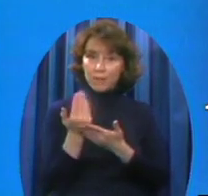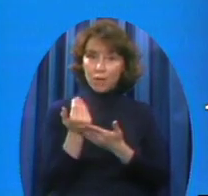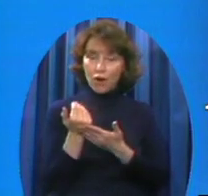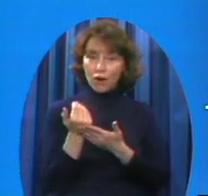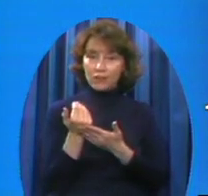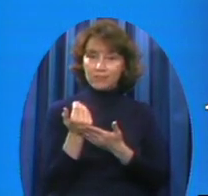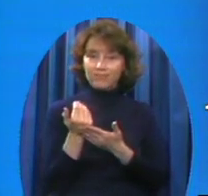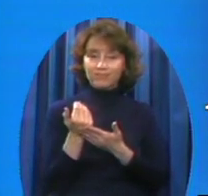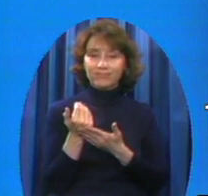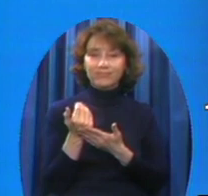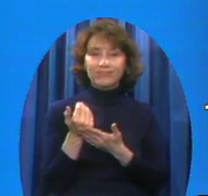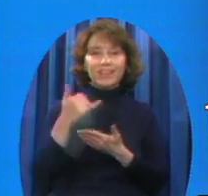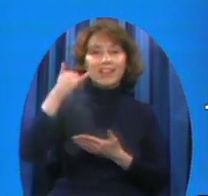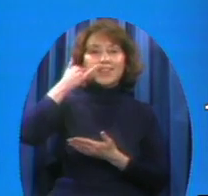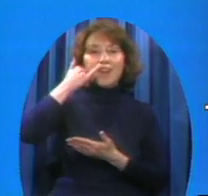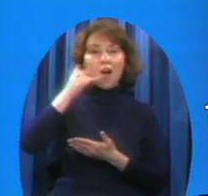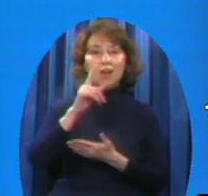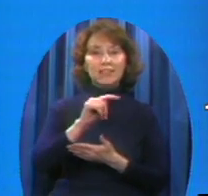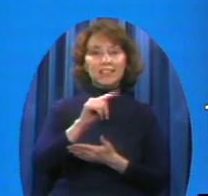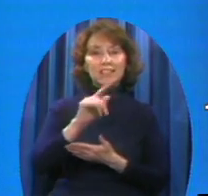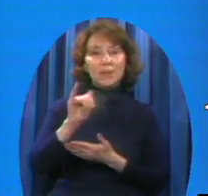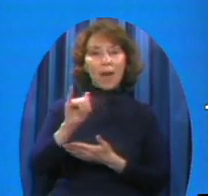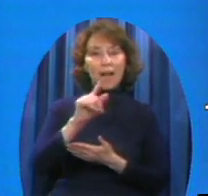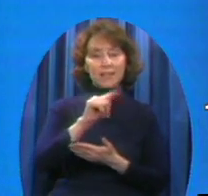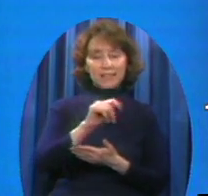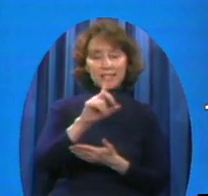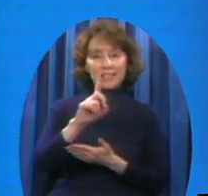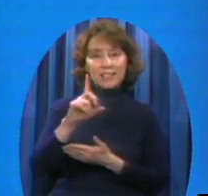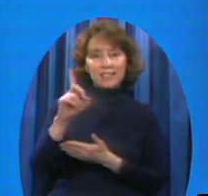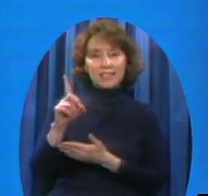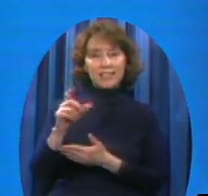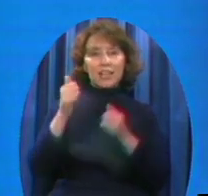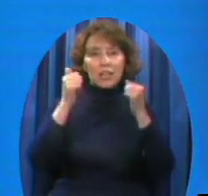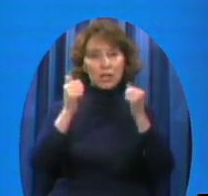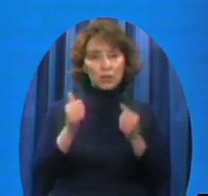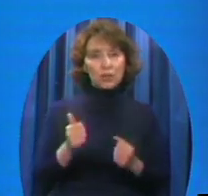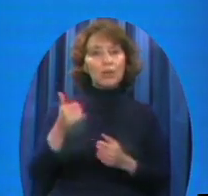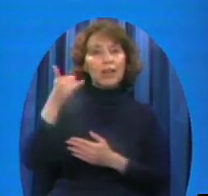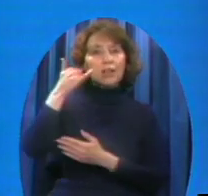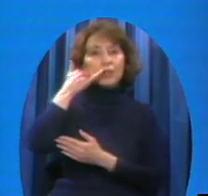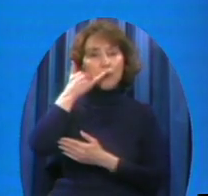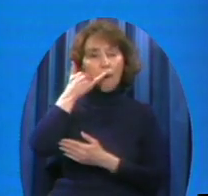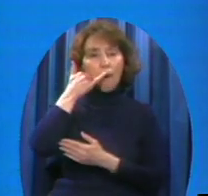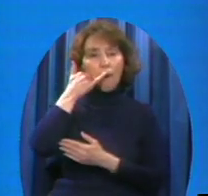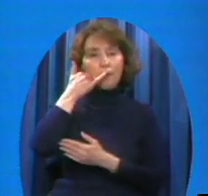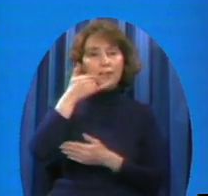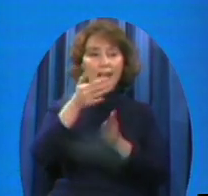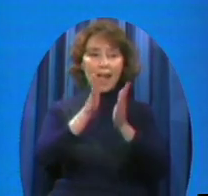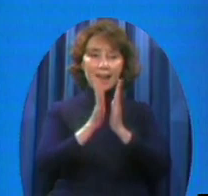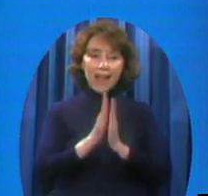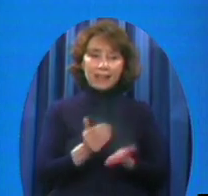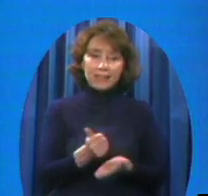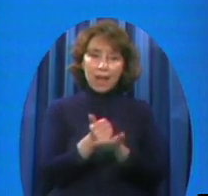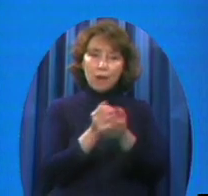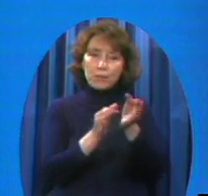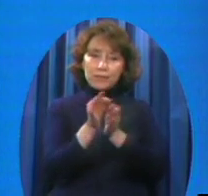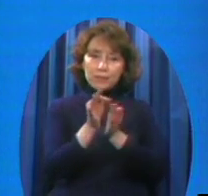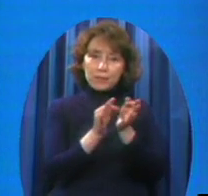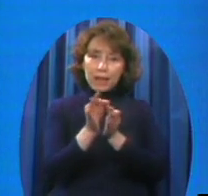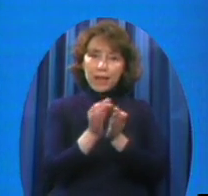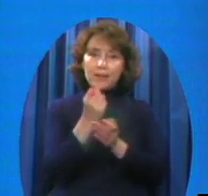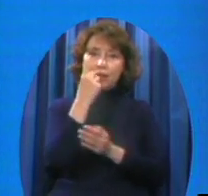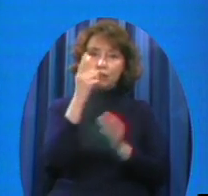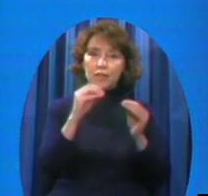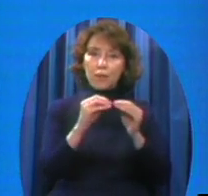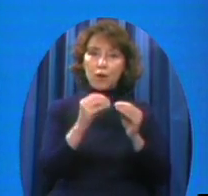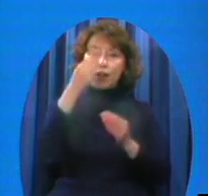hotline. Someone there 24 hours a day to help you. If you're deaf, there's a call, a TTY, a free number for you. God loves you. Let us